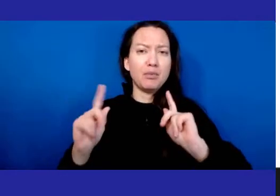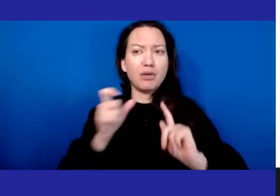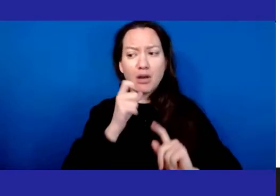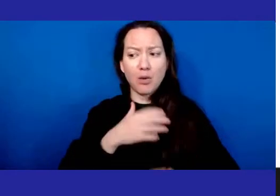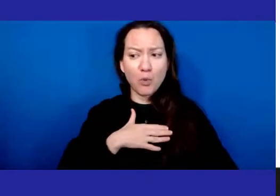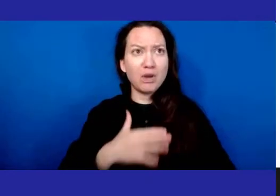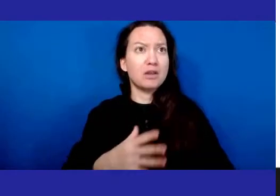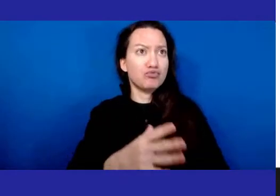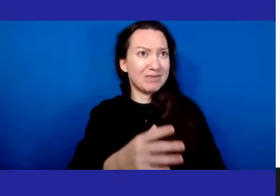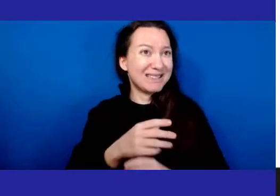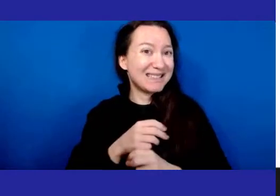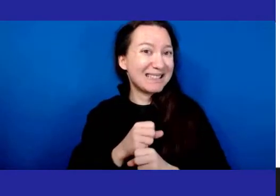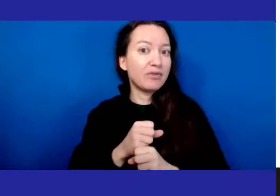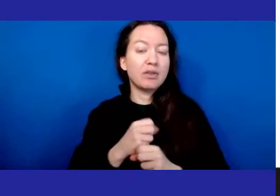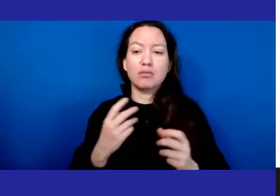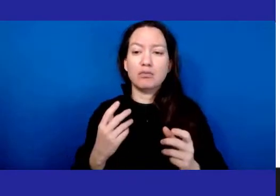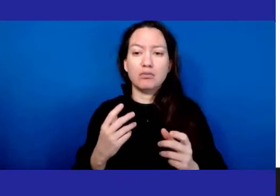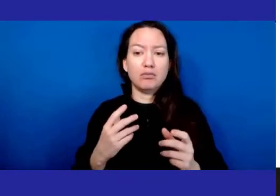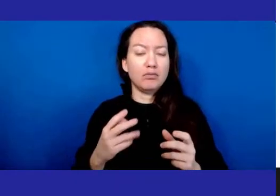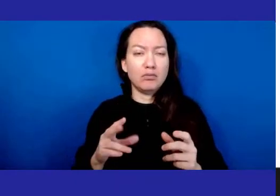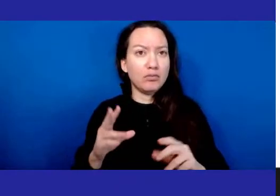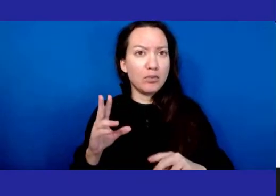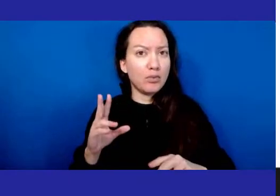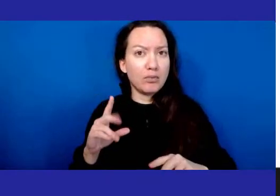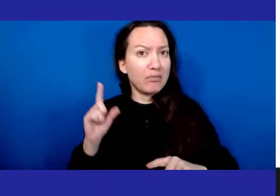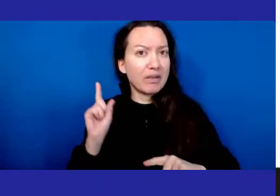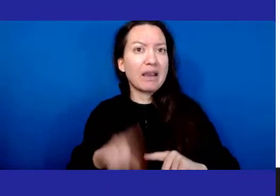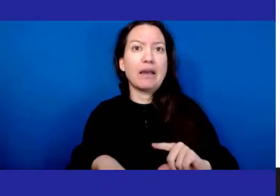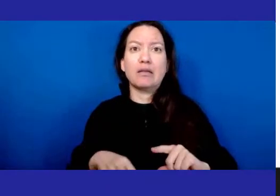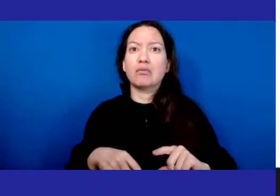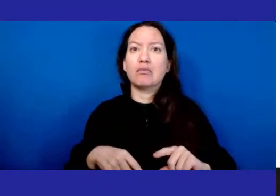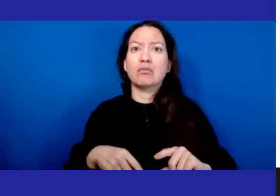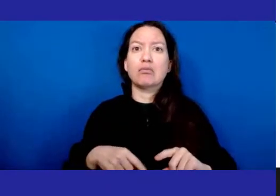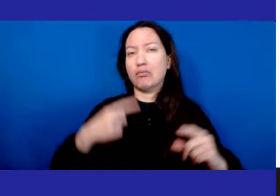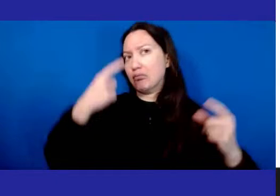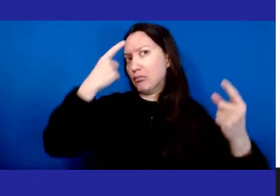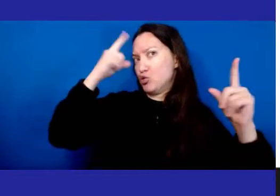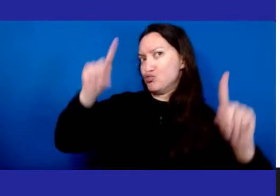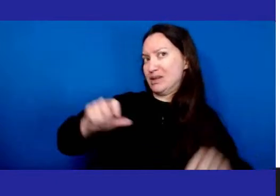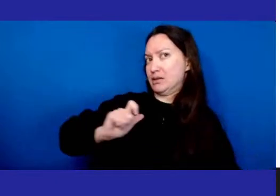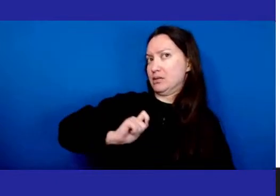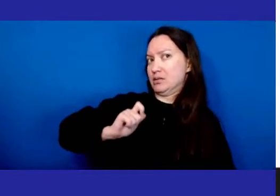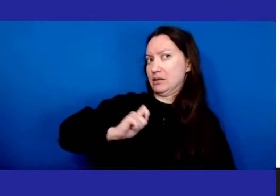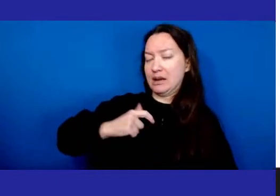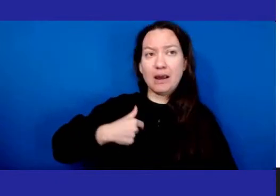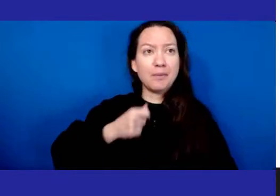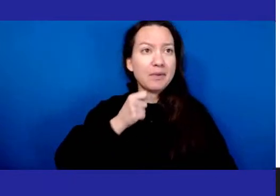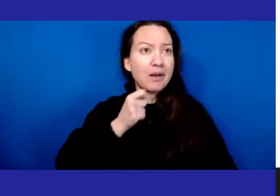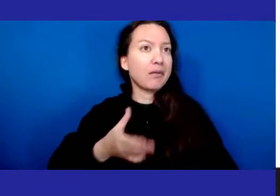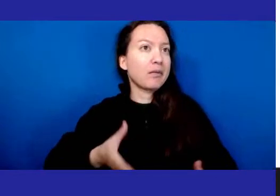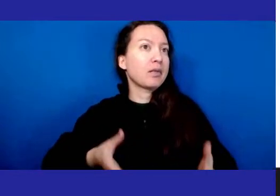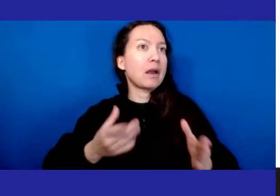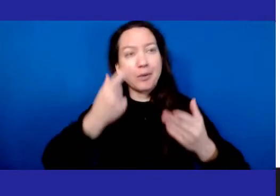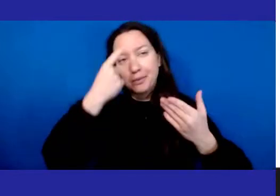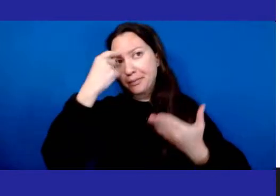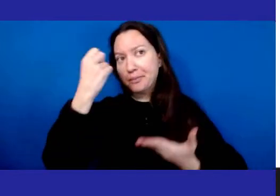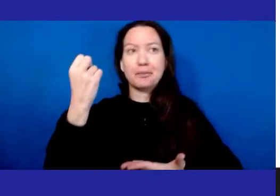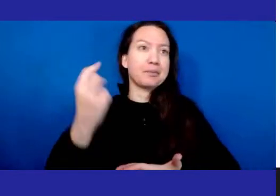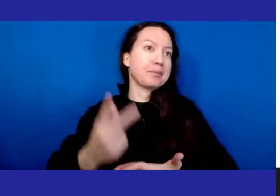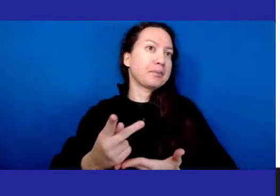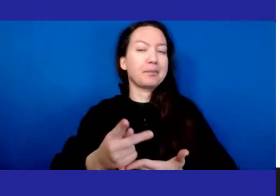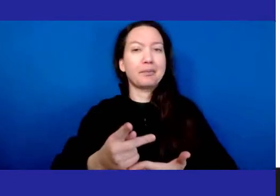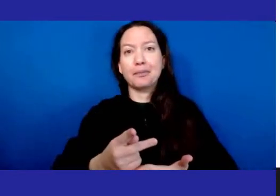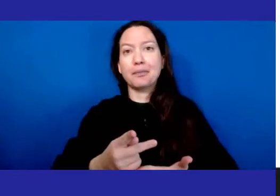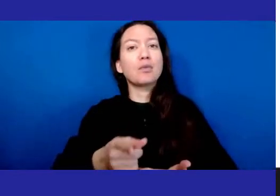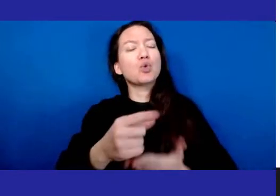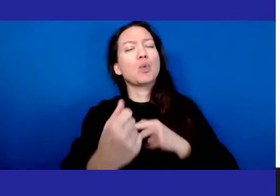get. But no, you can't. I can't consent. I'm not allowed to consent to you to